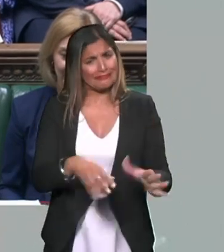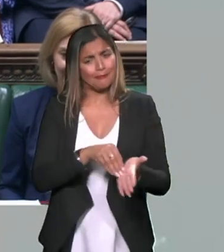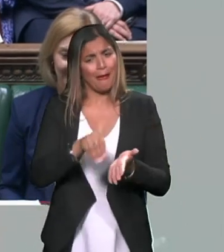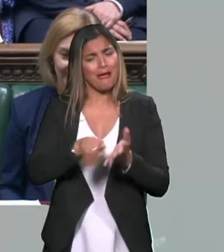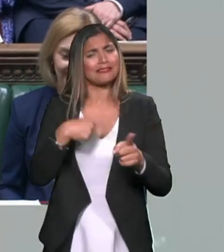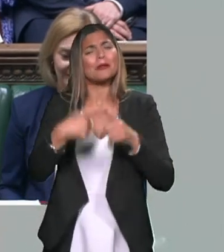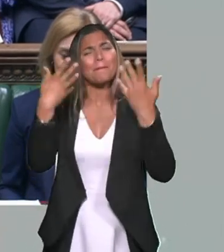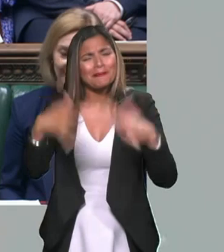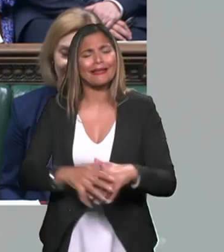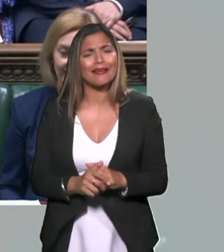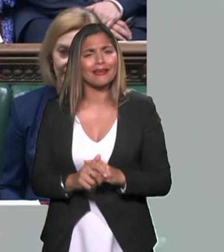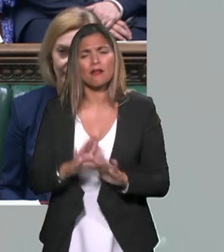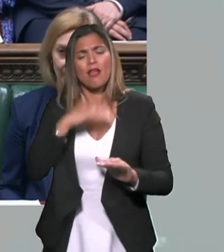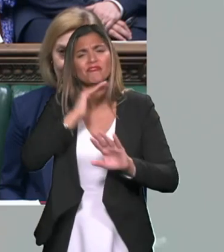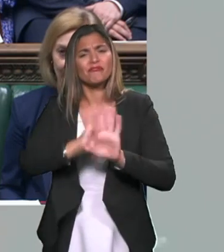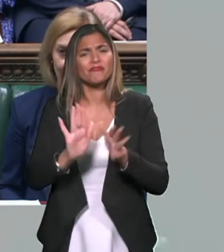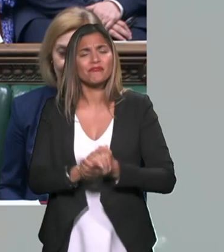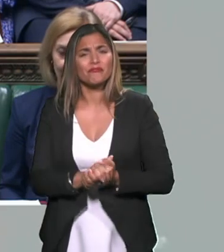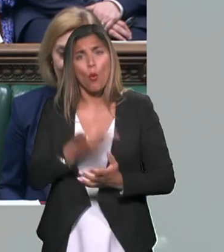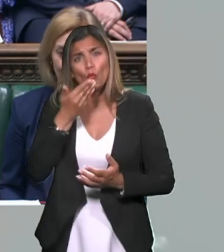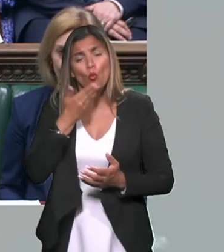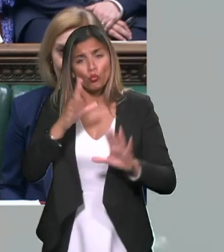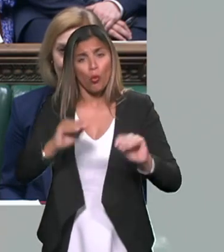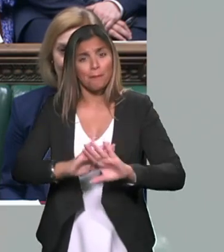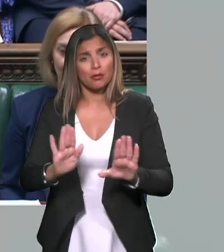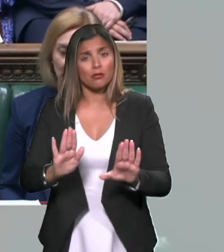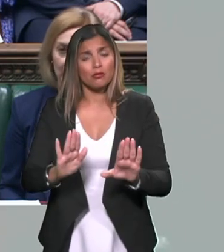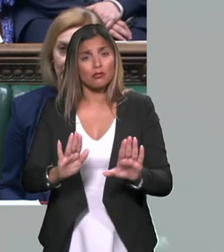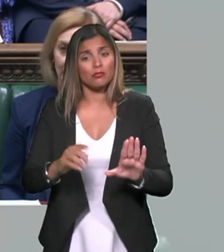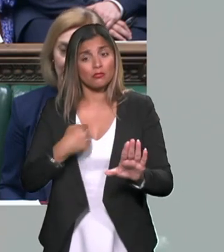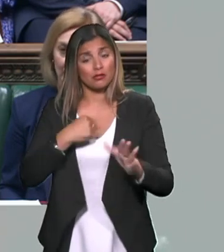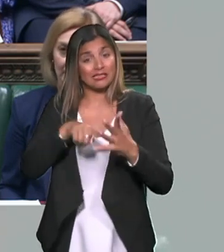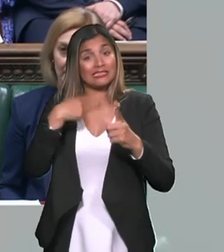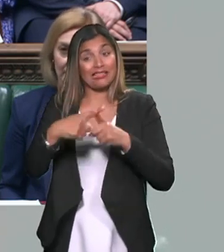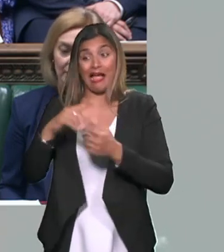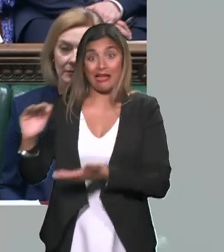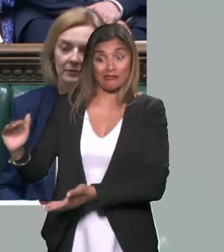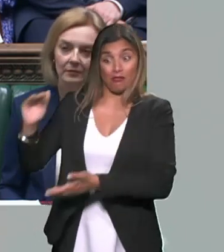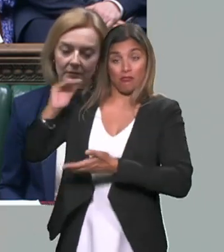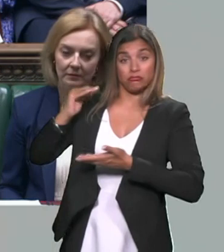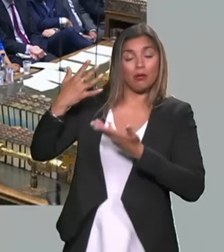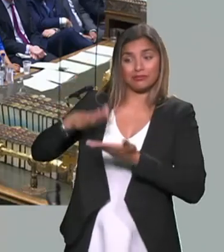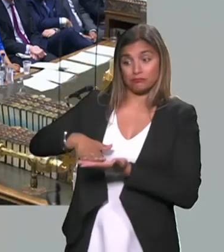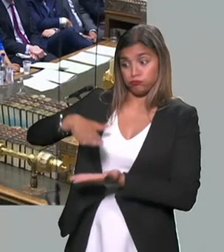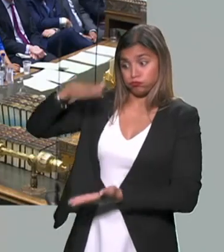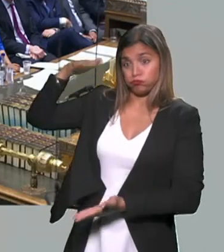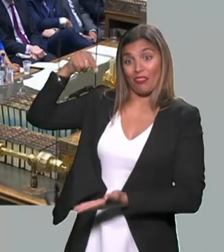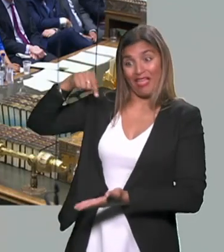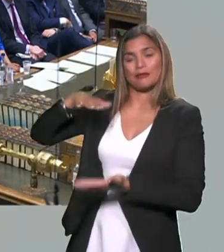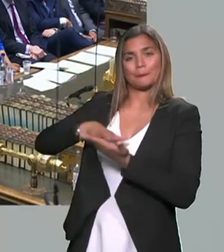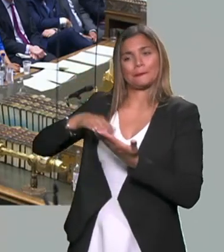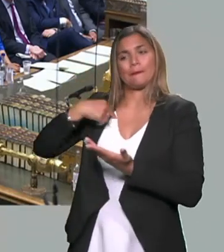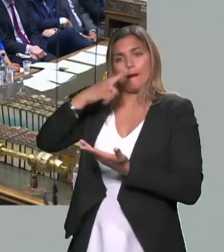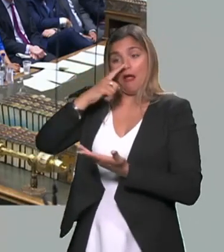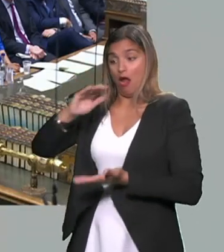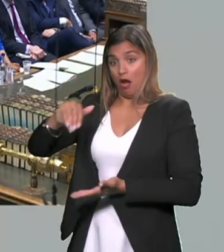right. What we're doing, and it's thanks to the tax yield that we have had, that we're able to support the people of this country in